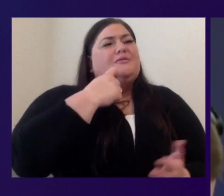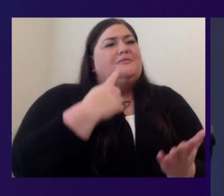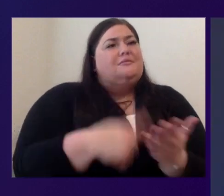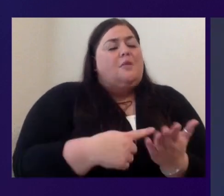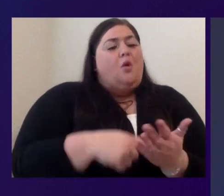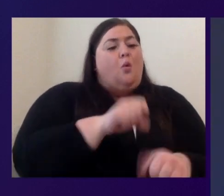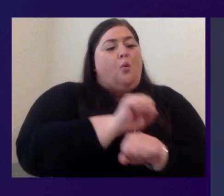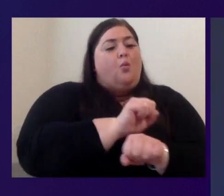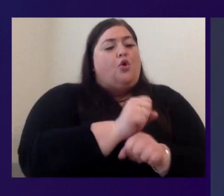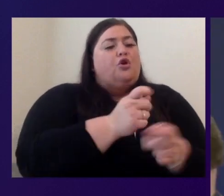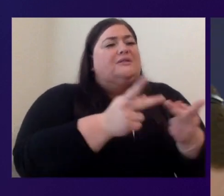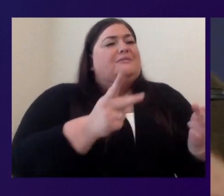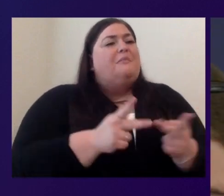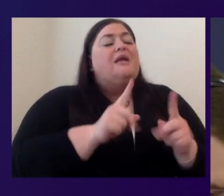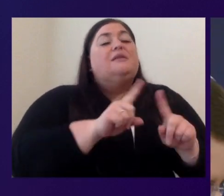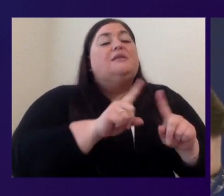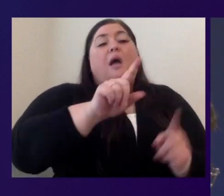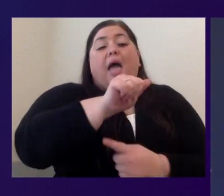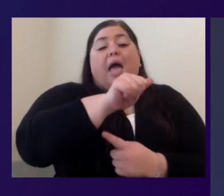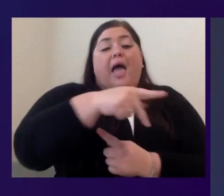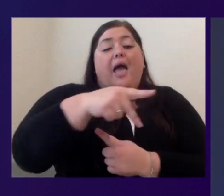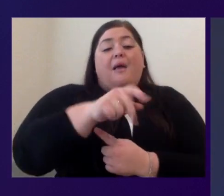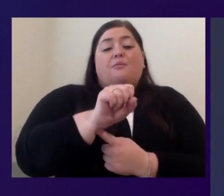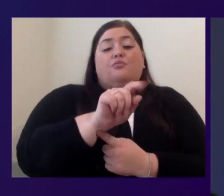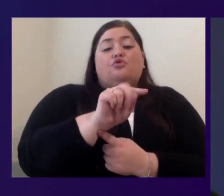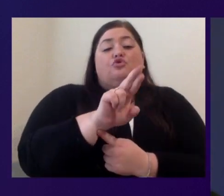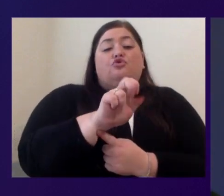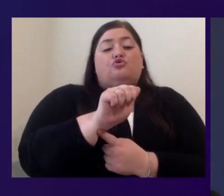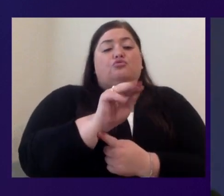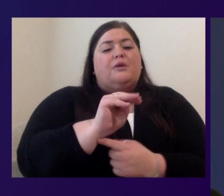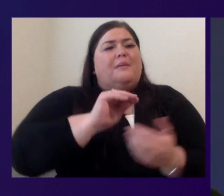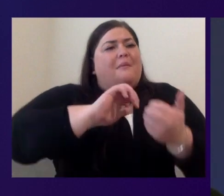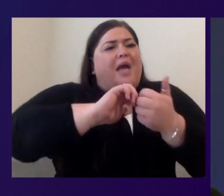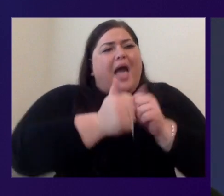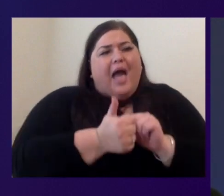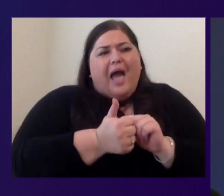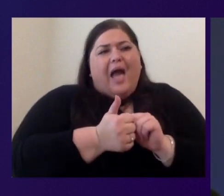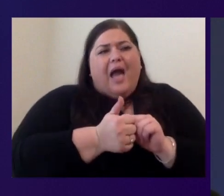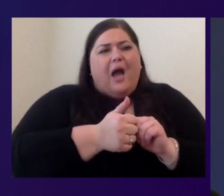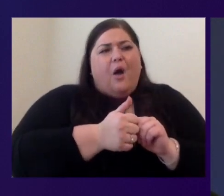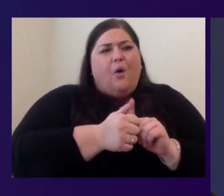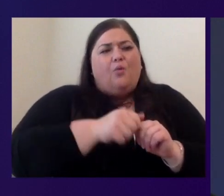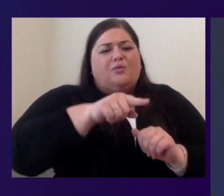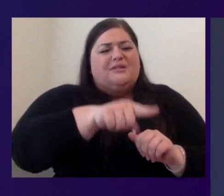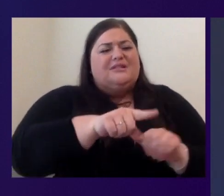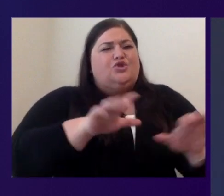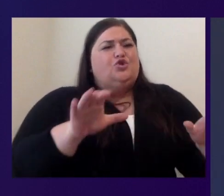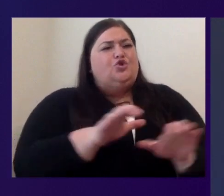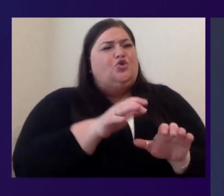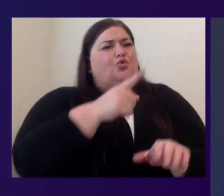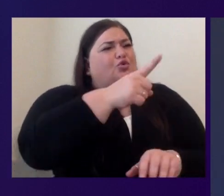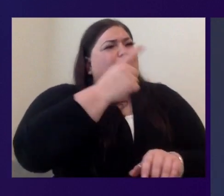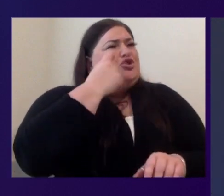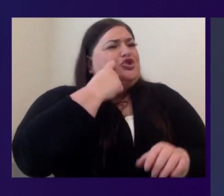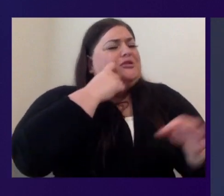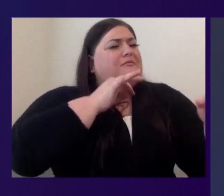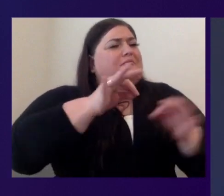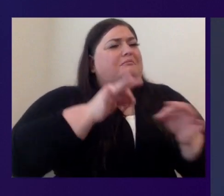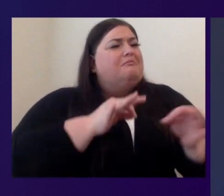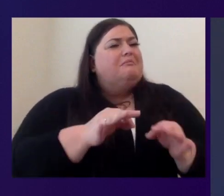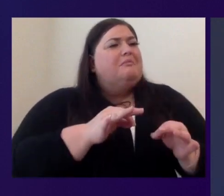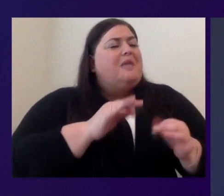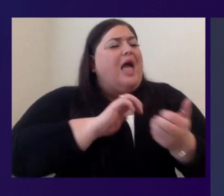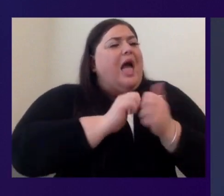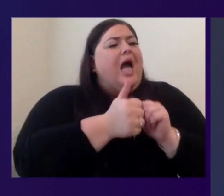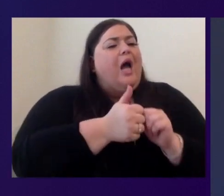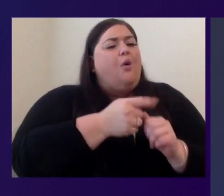Yep. Let's talk about AppStream, and more importantly, how does AppStream do what you just said, make it easier to SaaSify these